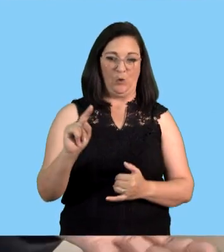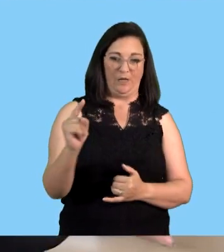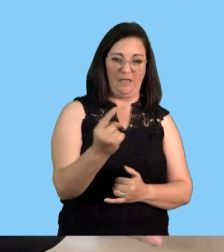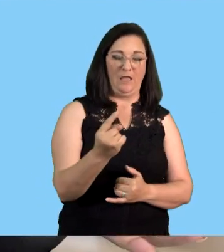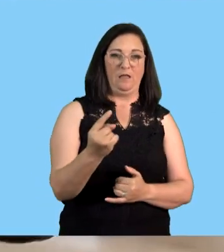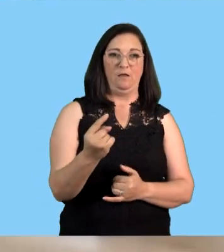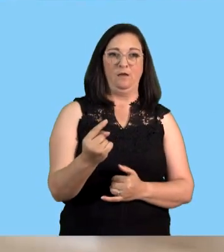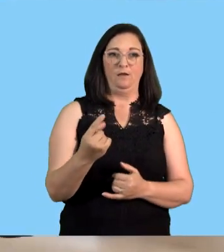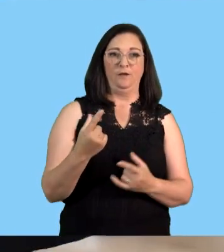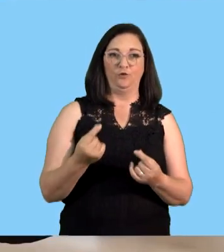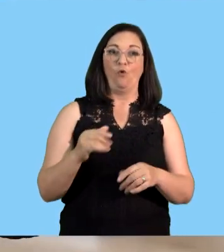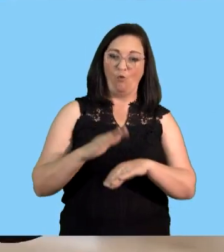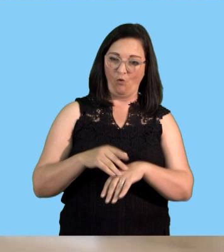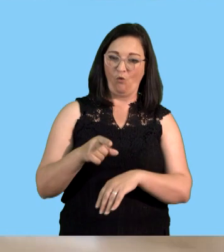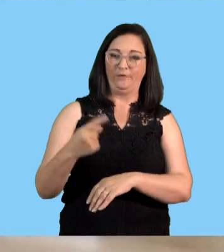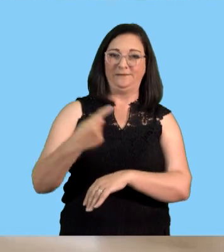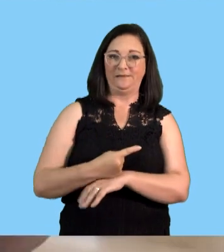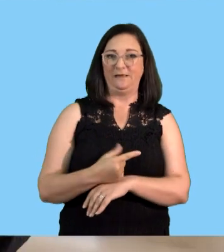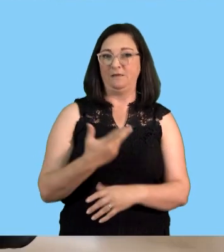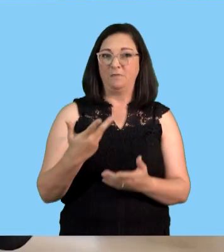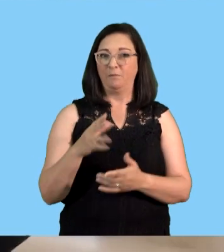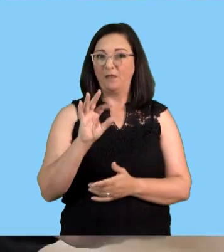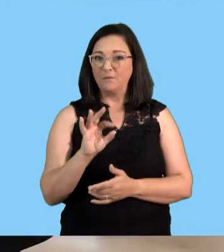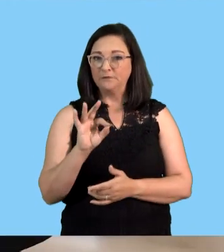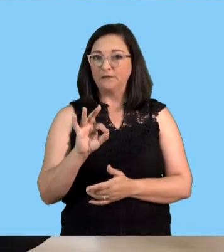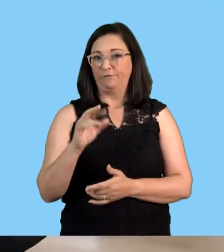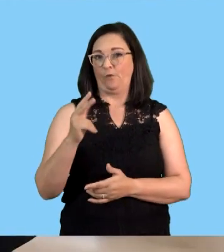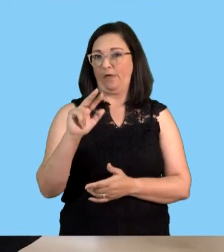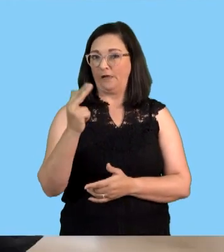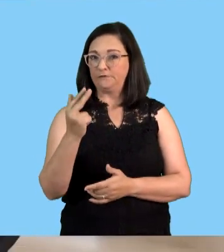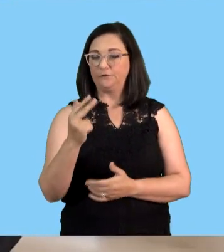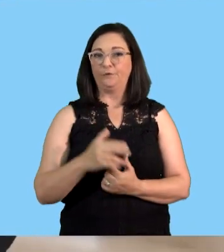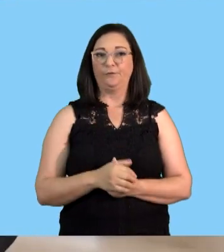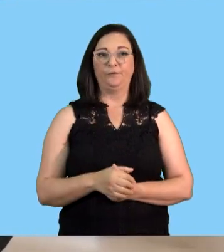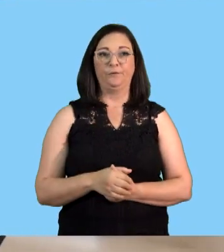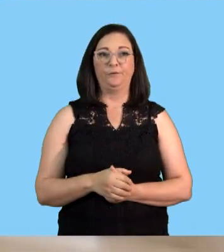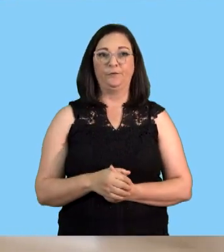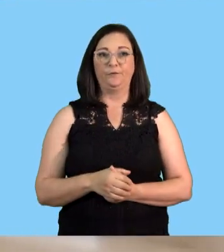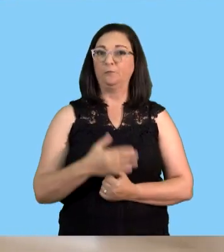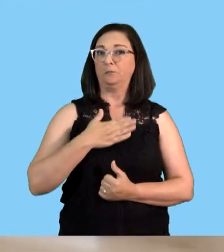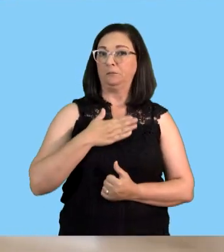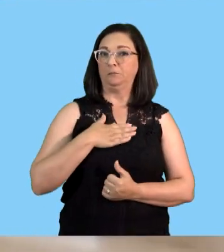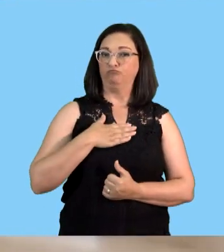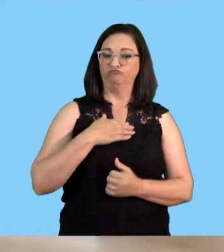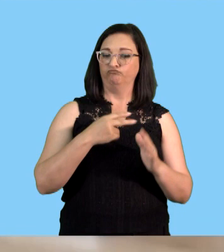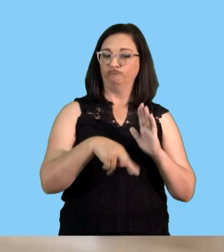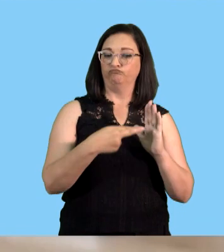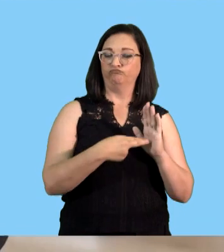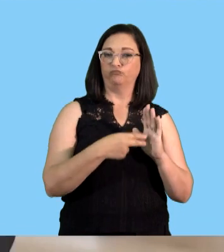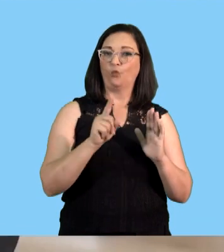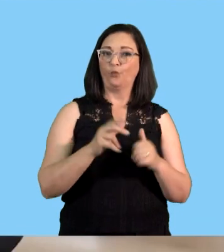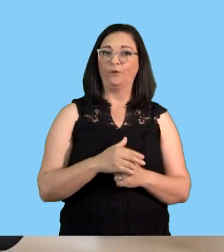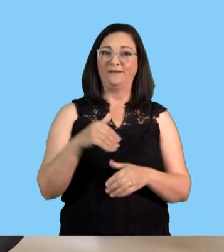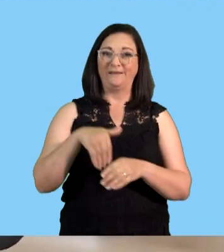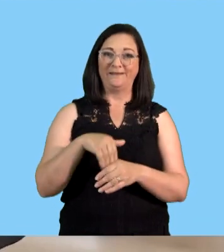It's that, let's say on that day, Monday maybe, at 8 o'clock. So now what are my roles now during the